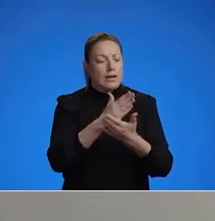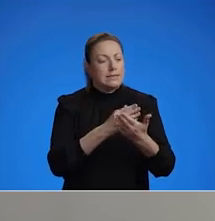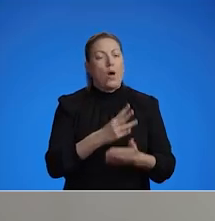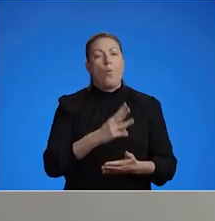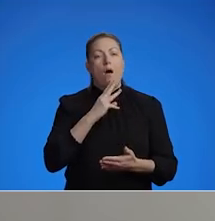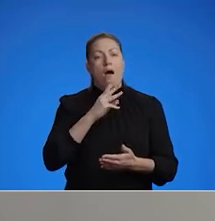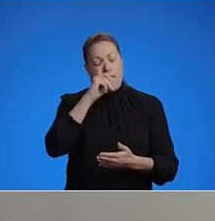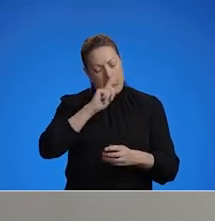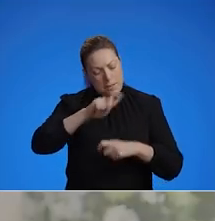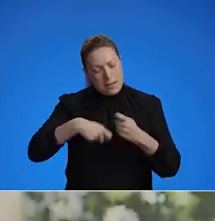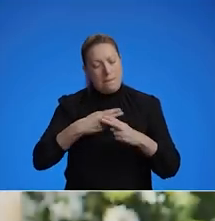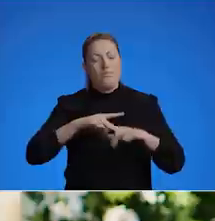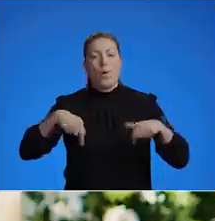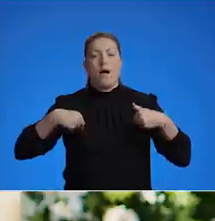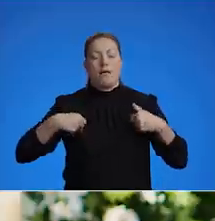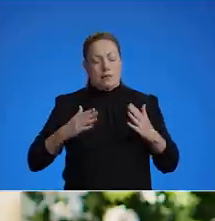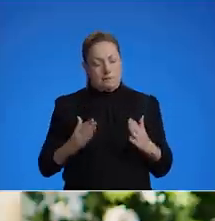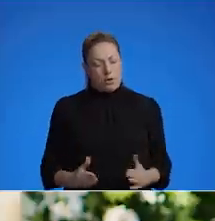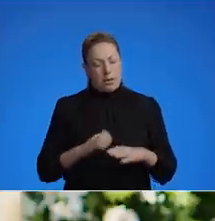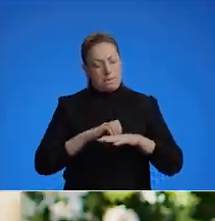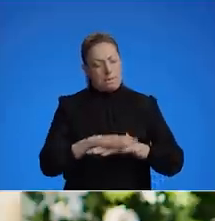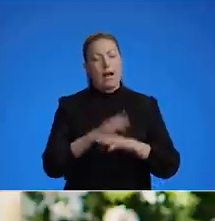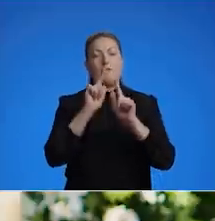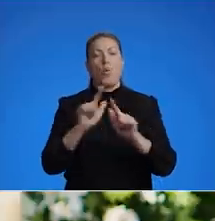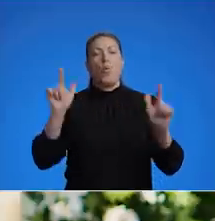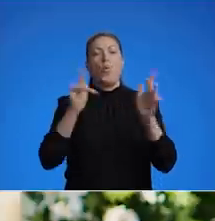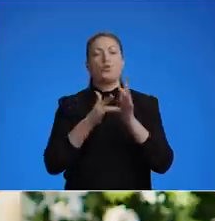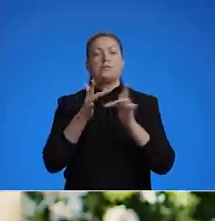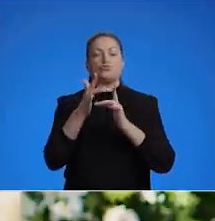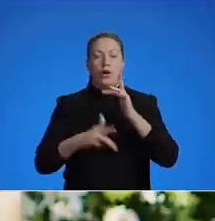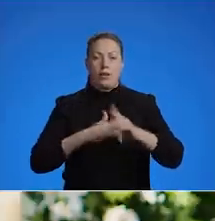us the body and blood of our Lord Jesus Christ.